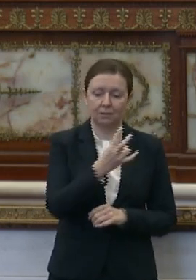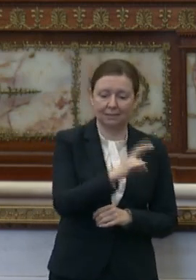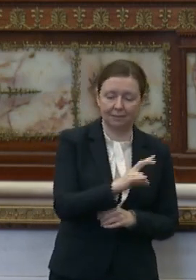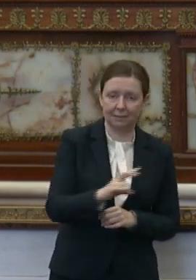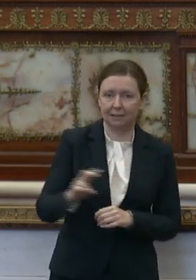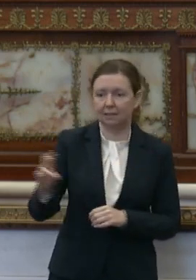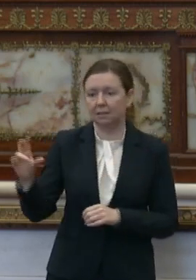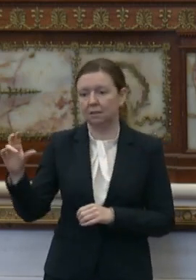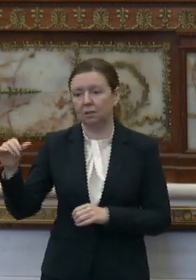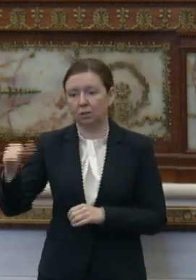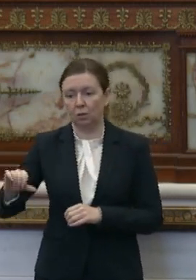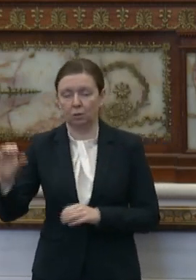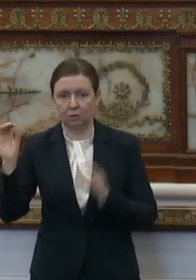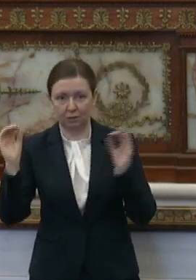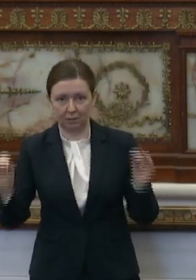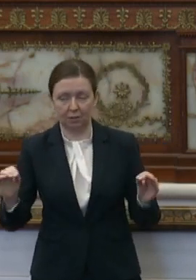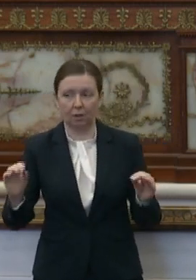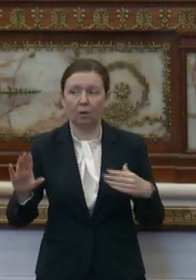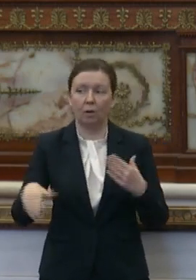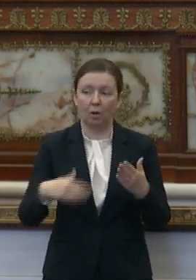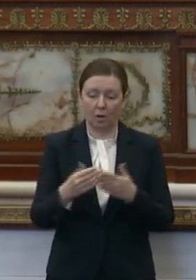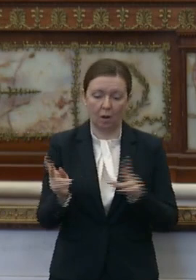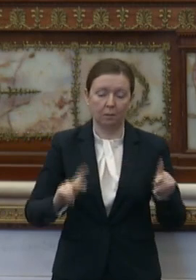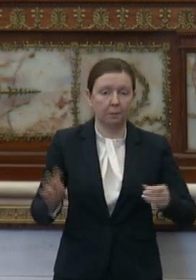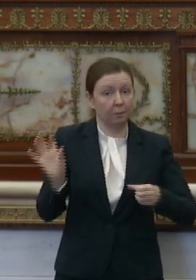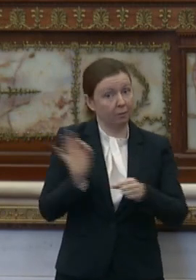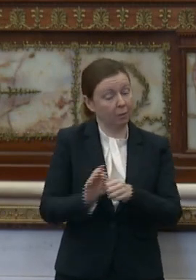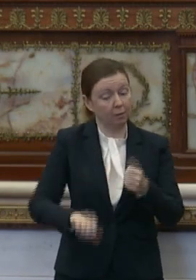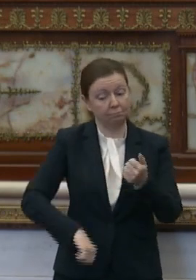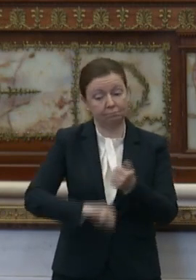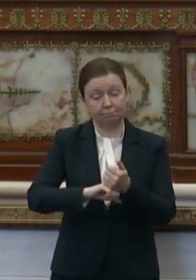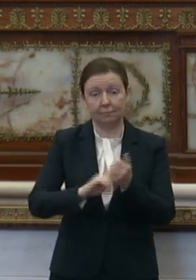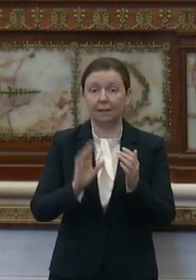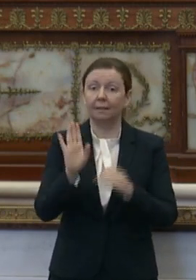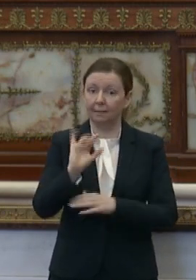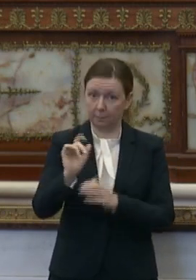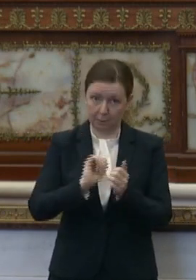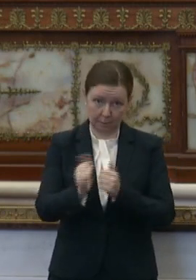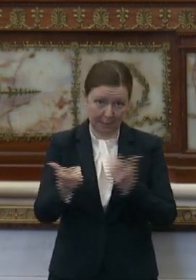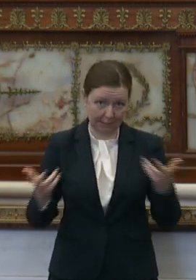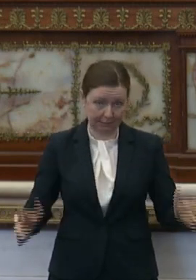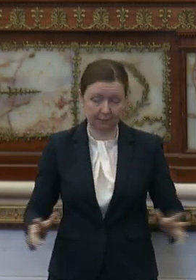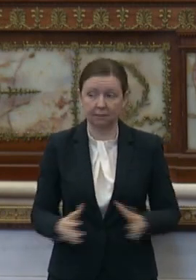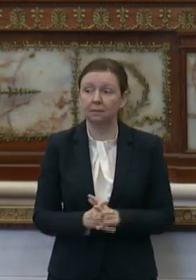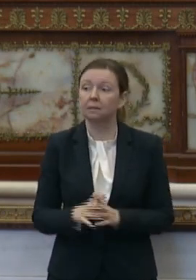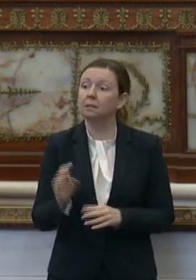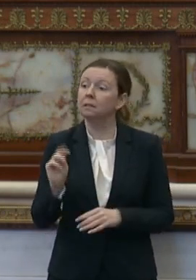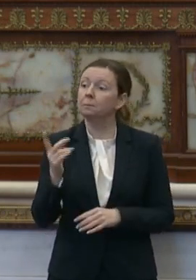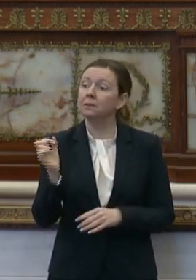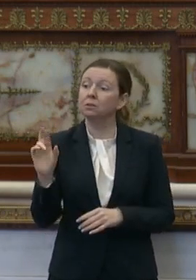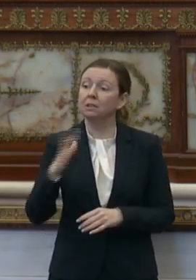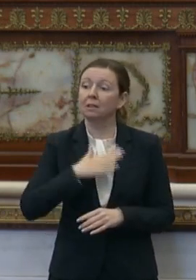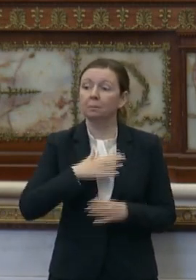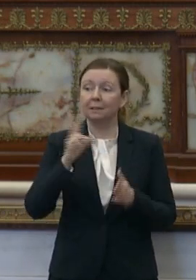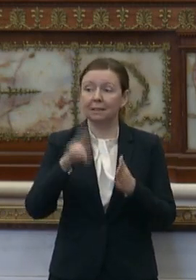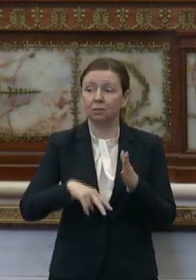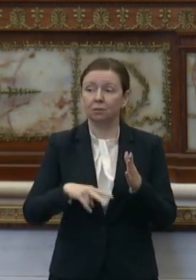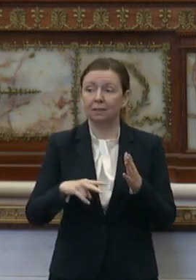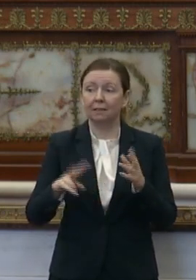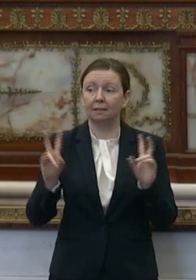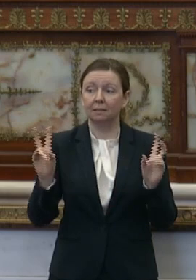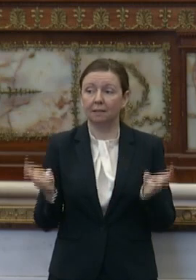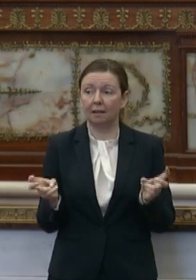nays are 0. Majority of all the members present having voted in the affirmative, the bill passes. Mr. Decker, please read the